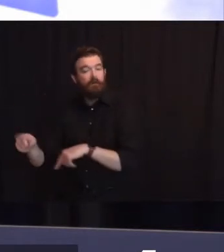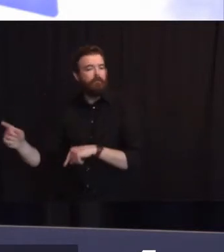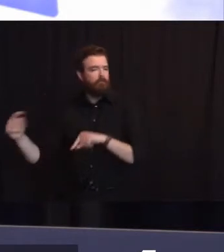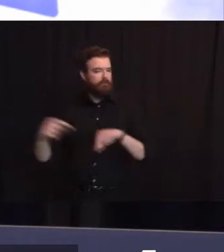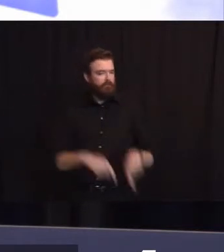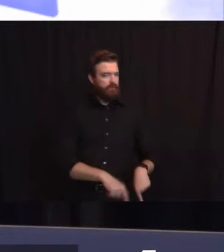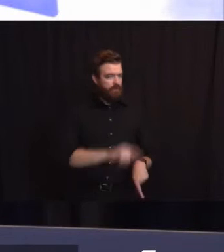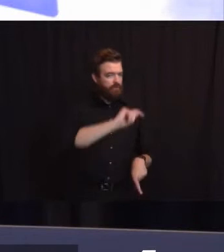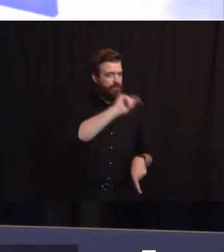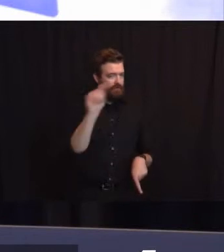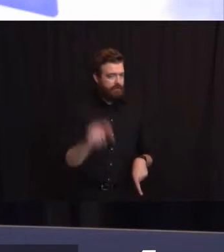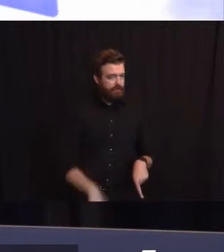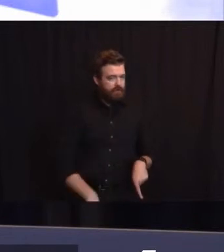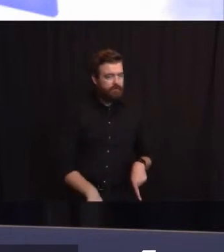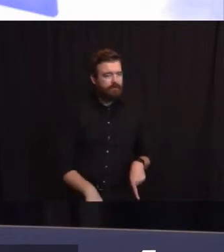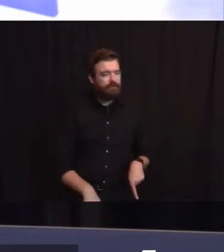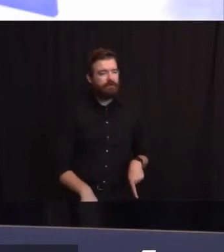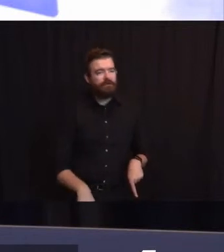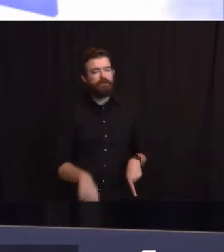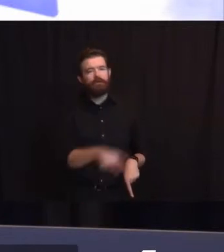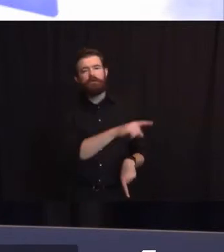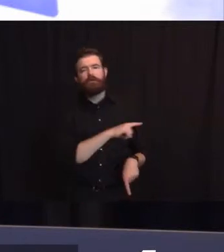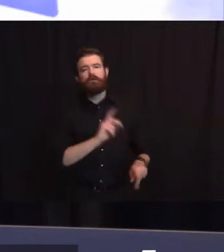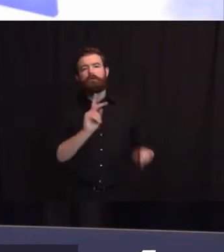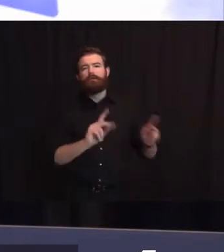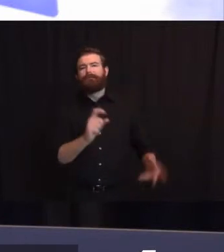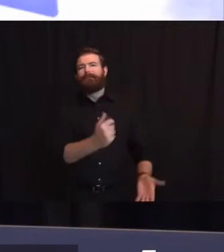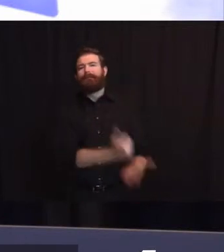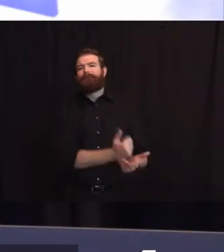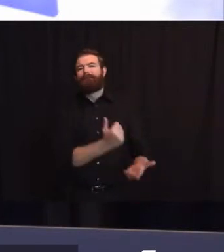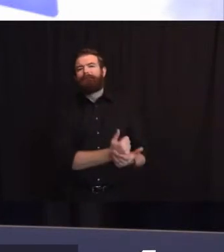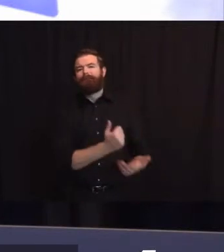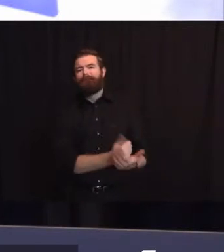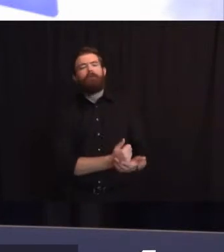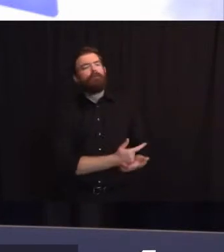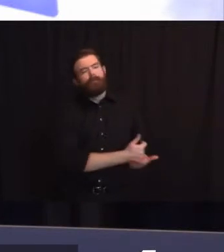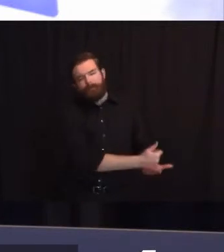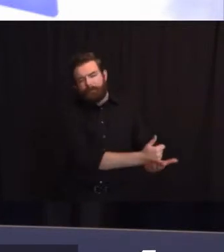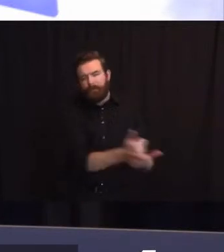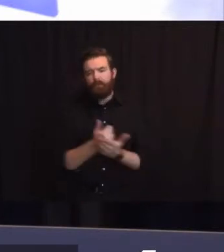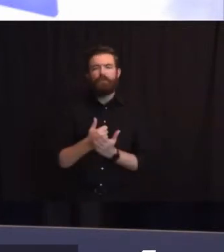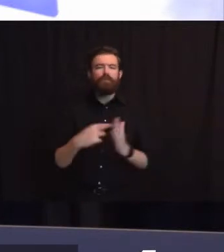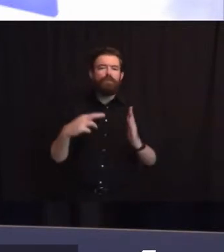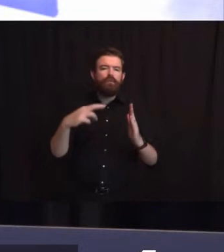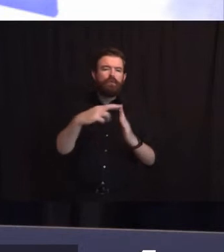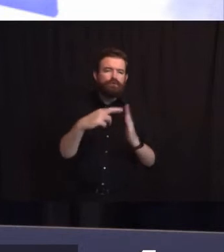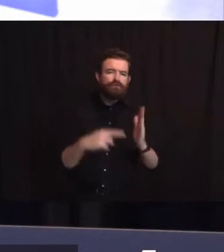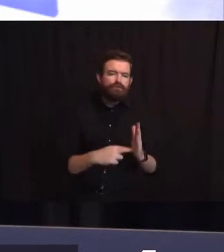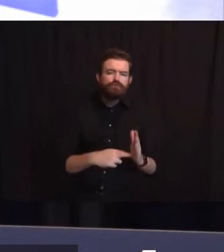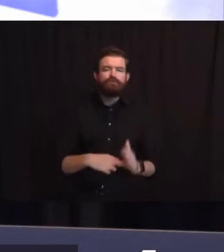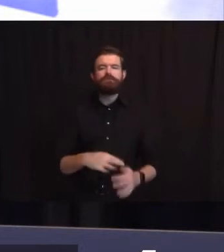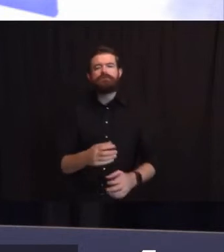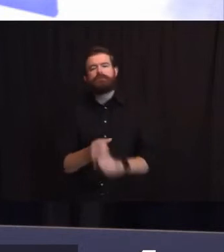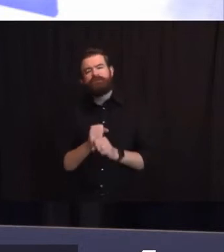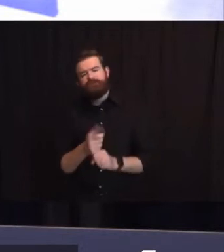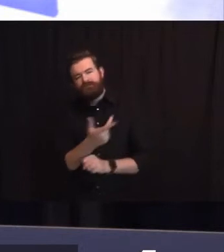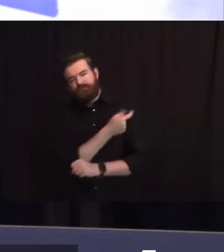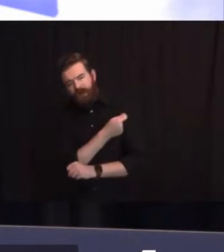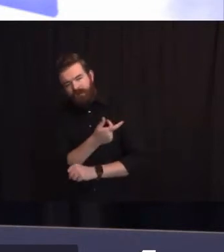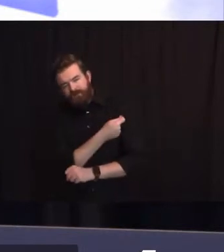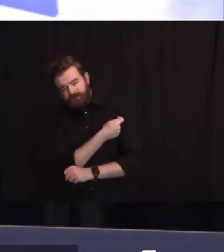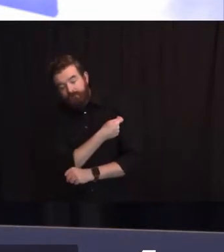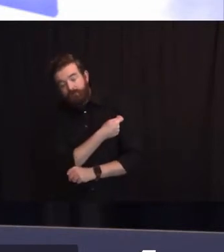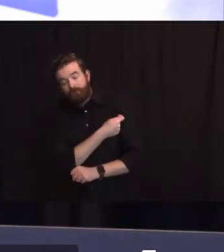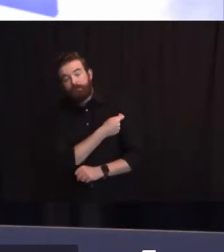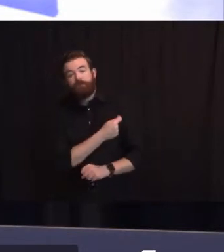provide education, help with registration, and access to vaccination sites. Moving on to my daily report,